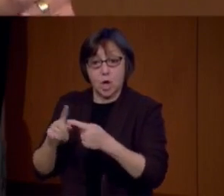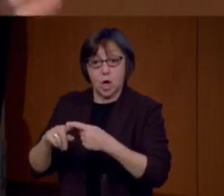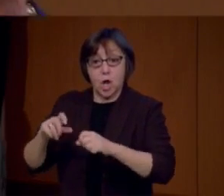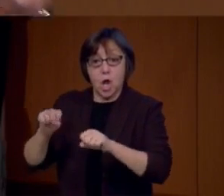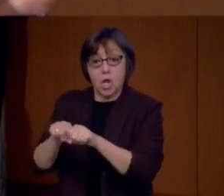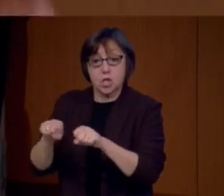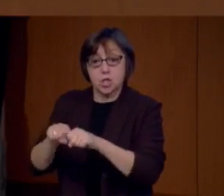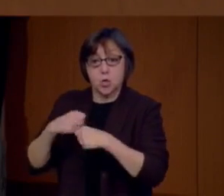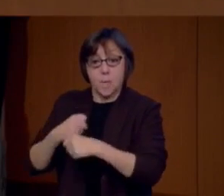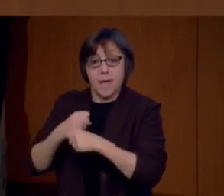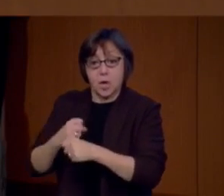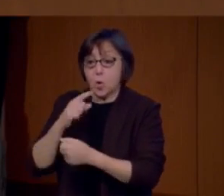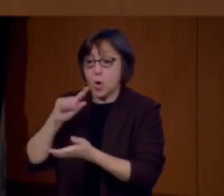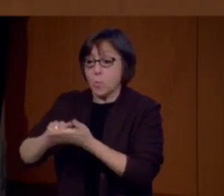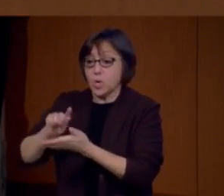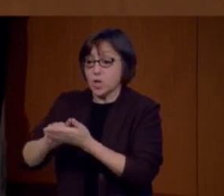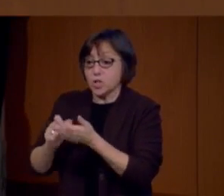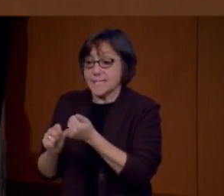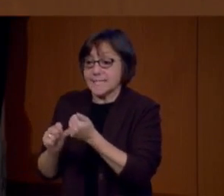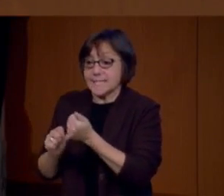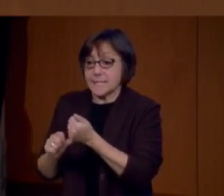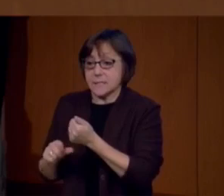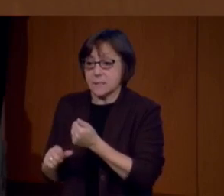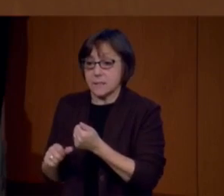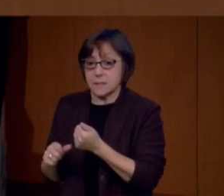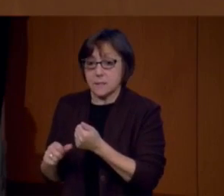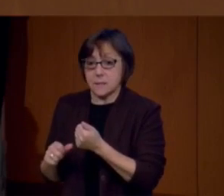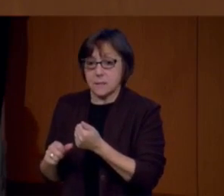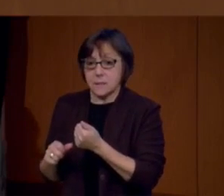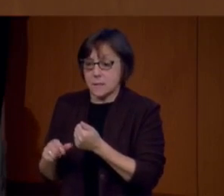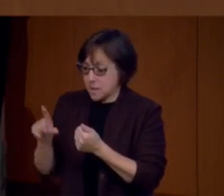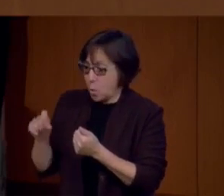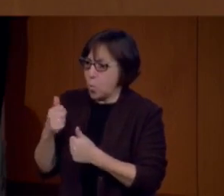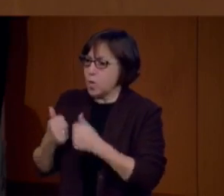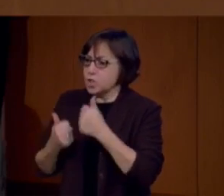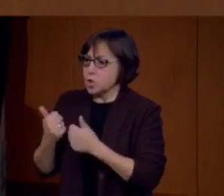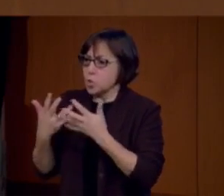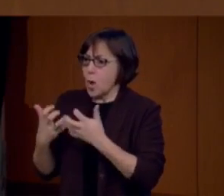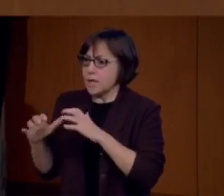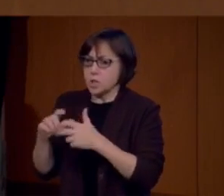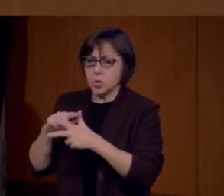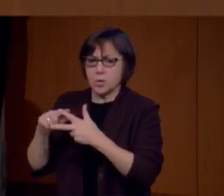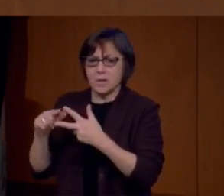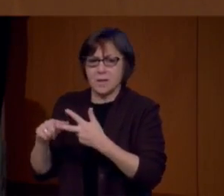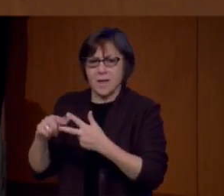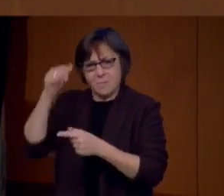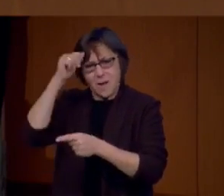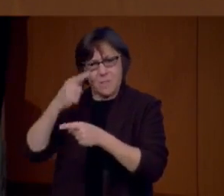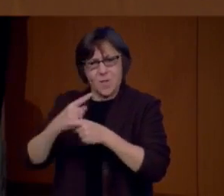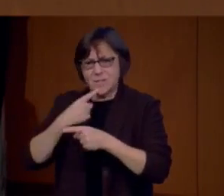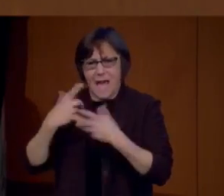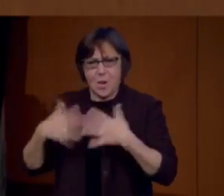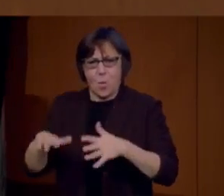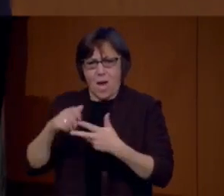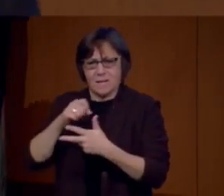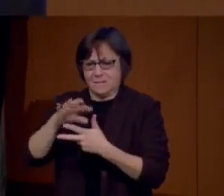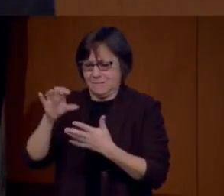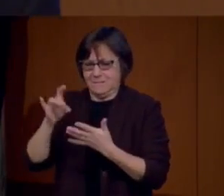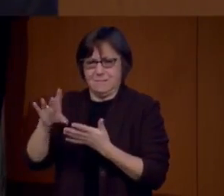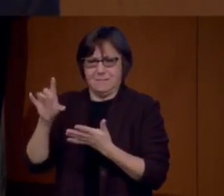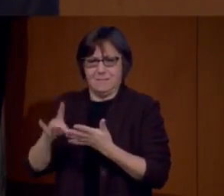cobbler, or a printer's assistant. And they asked him which one he wanted. My brother said, I don't want to do any one of